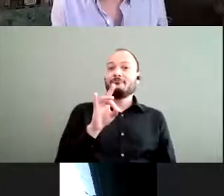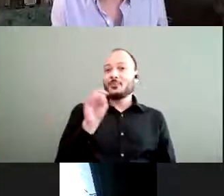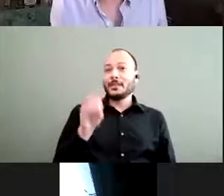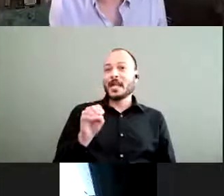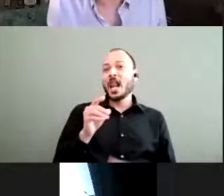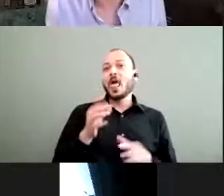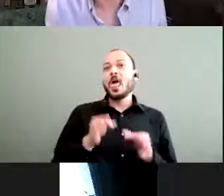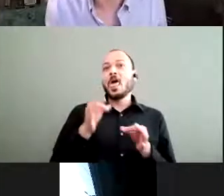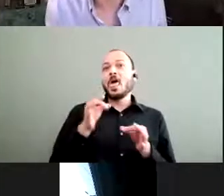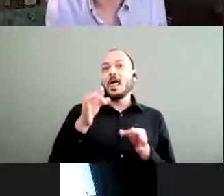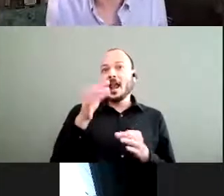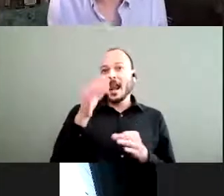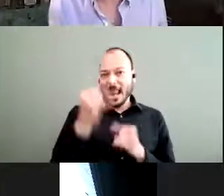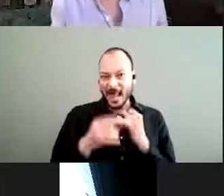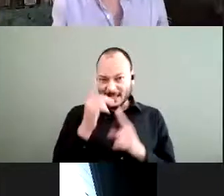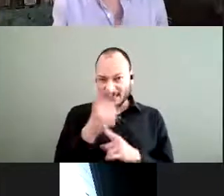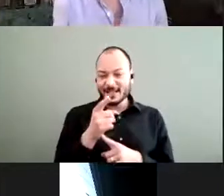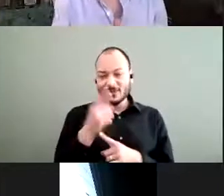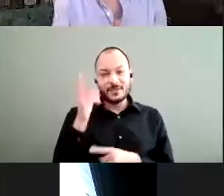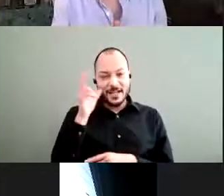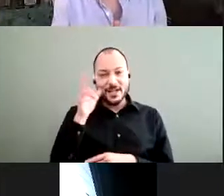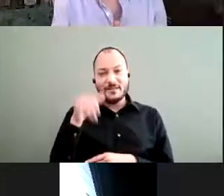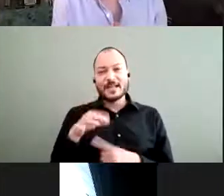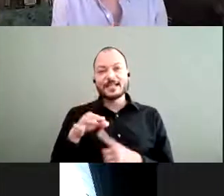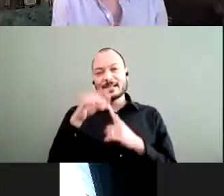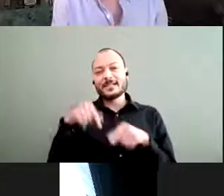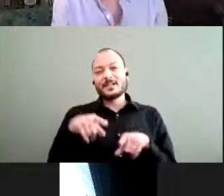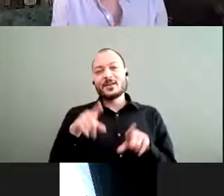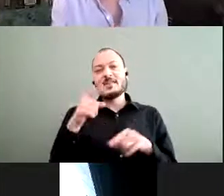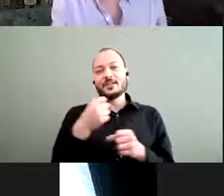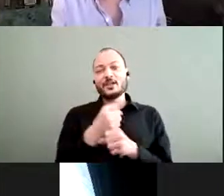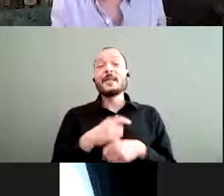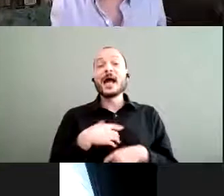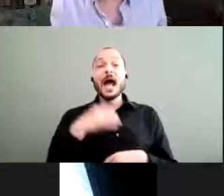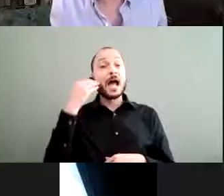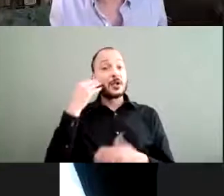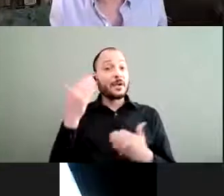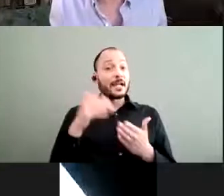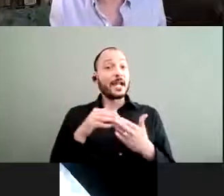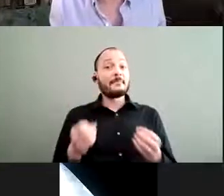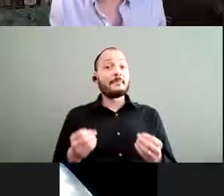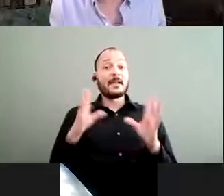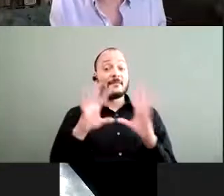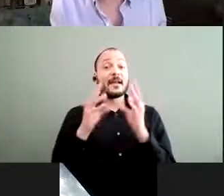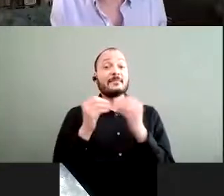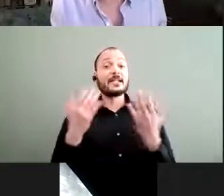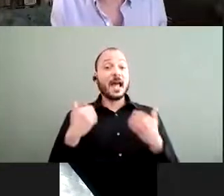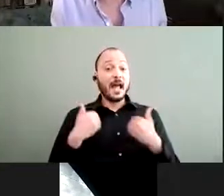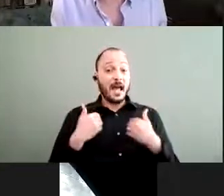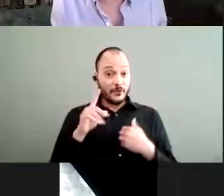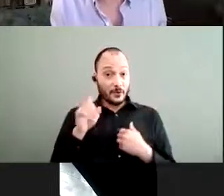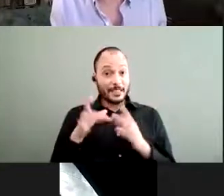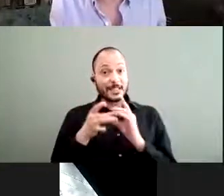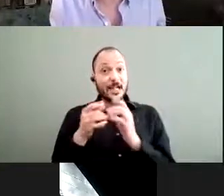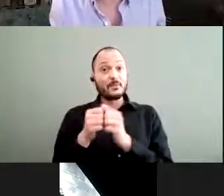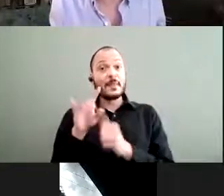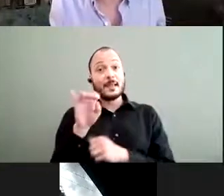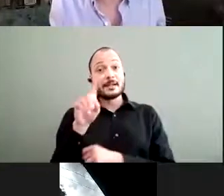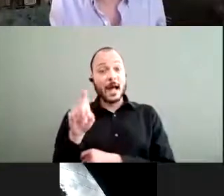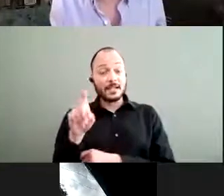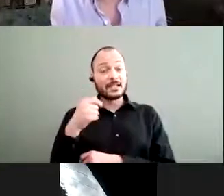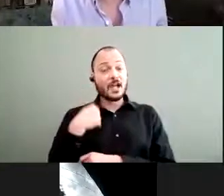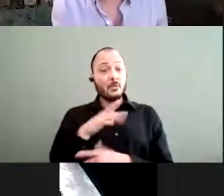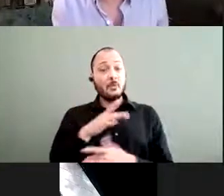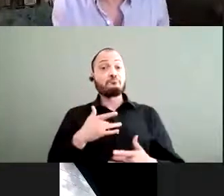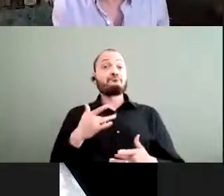hear that, especially during this year. So I know, many families have questions about taxes, and we're thrilled to be